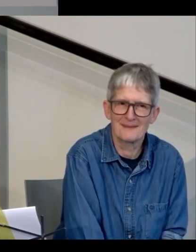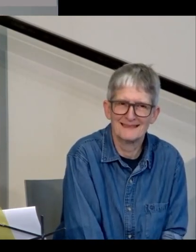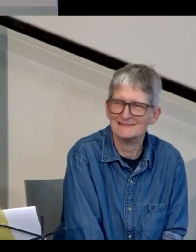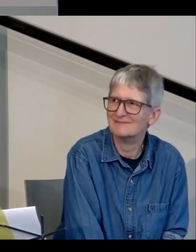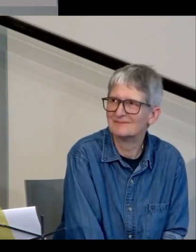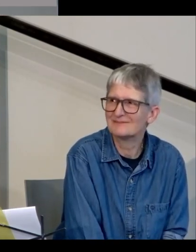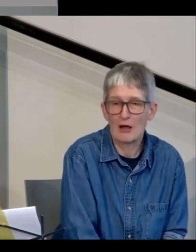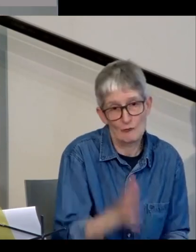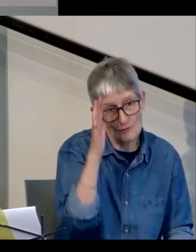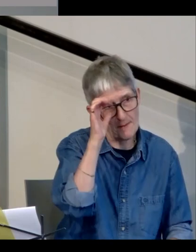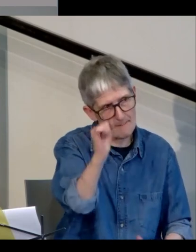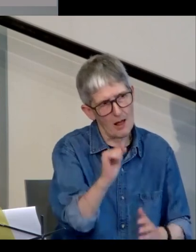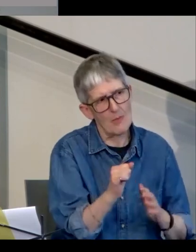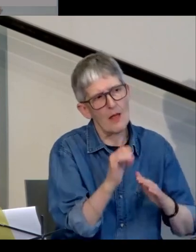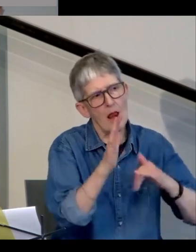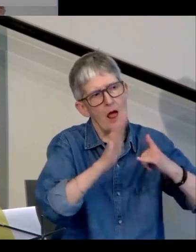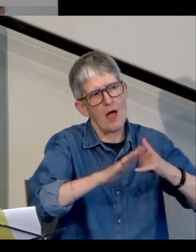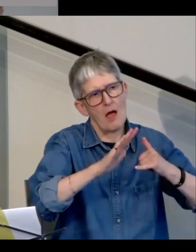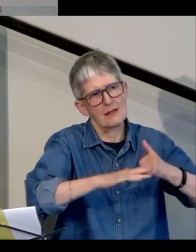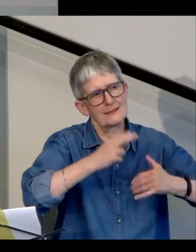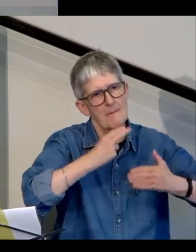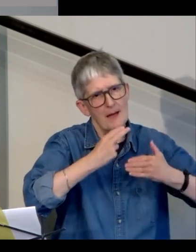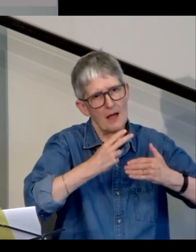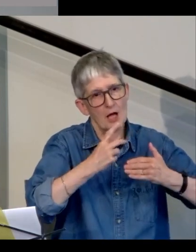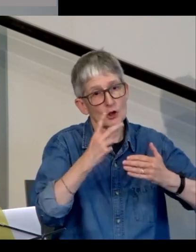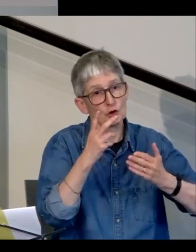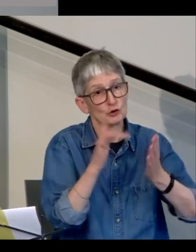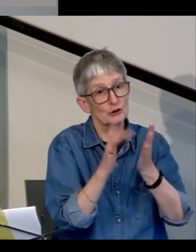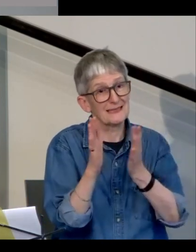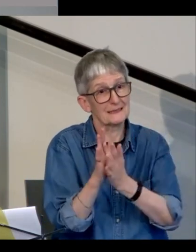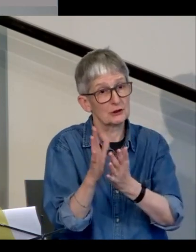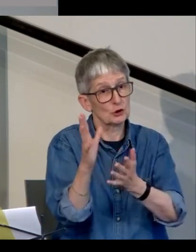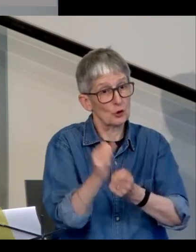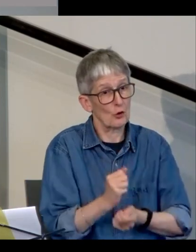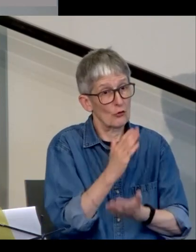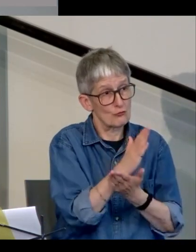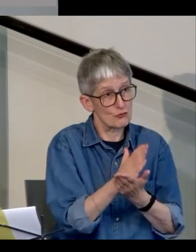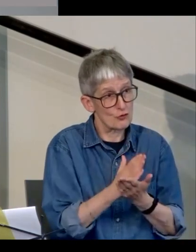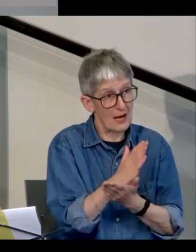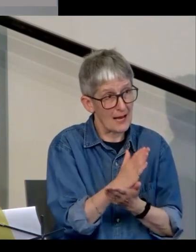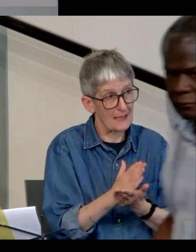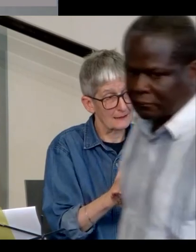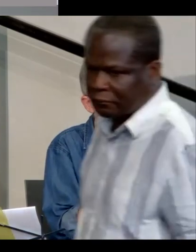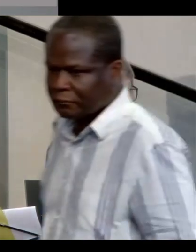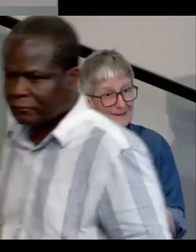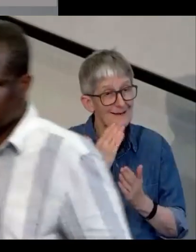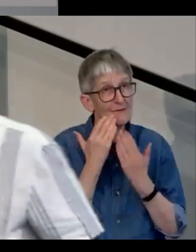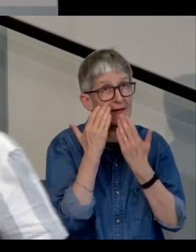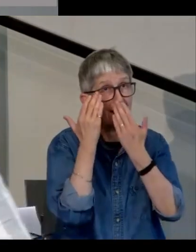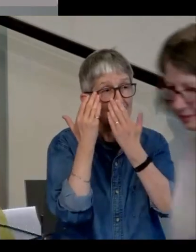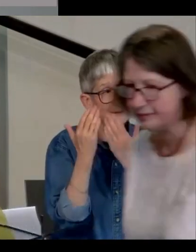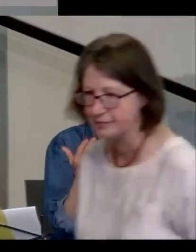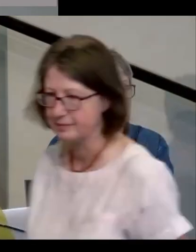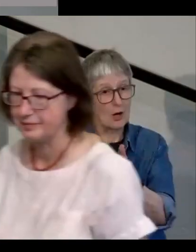And so we remember at the Last Supper, the Lord Jesus took the bread, and when he had given thanks,